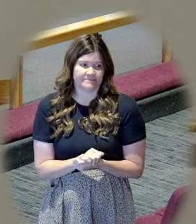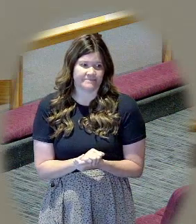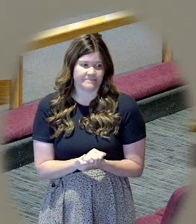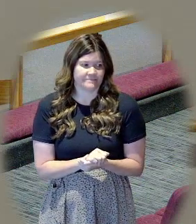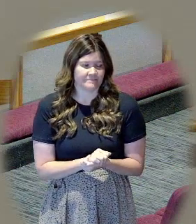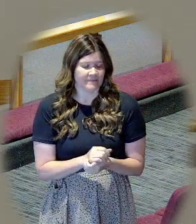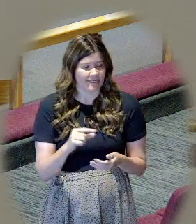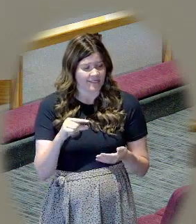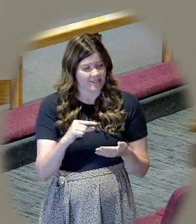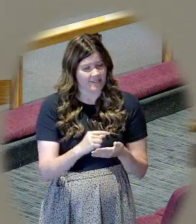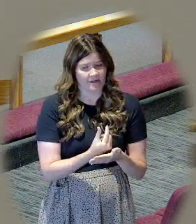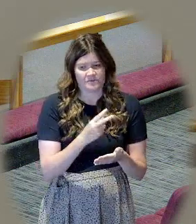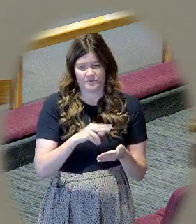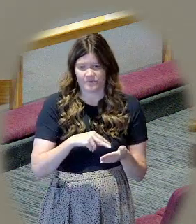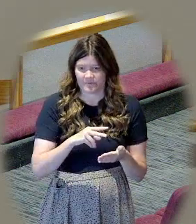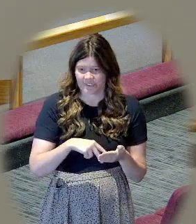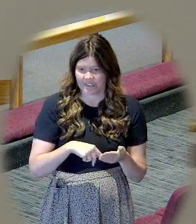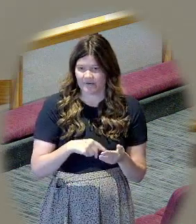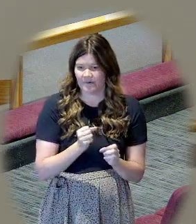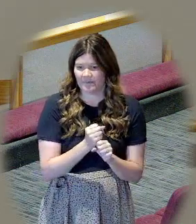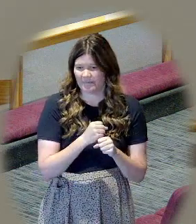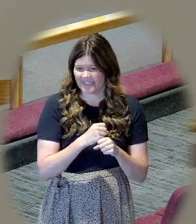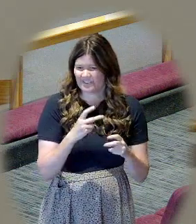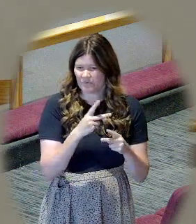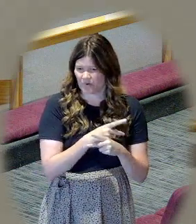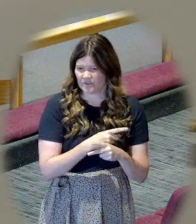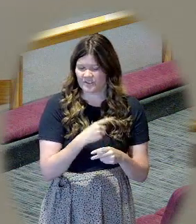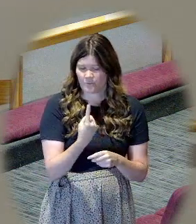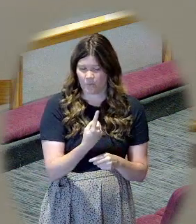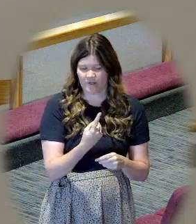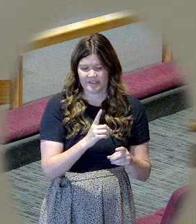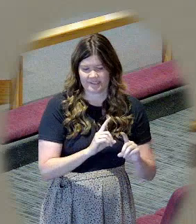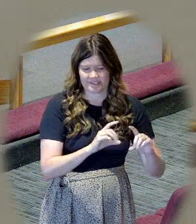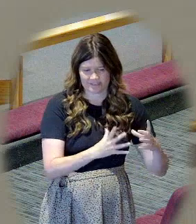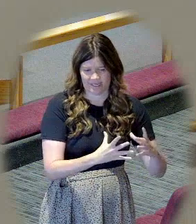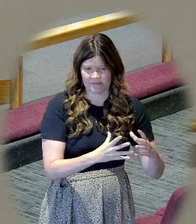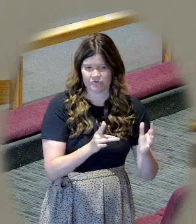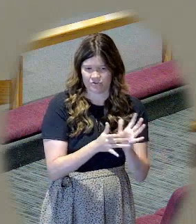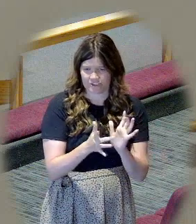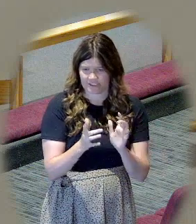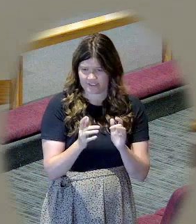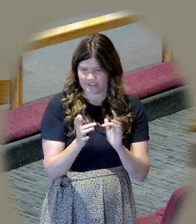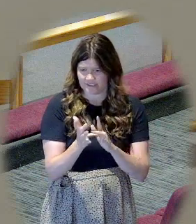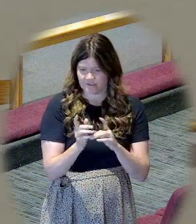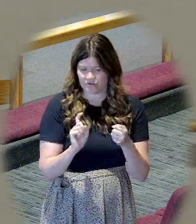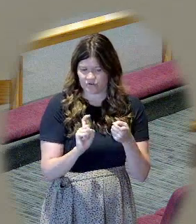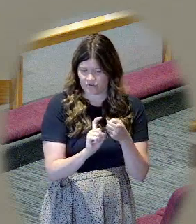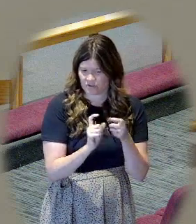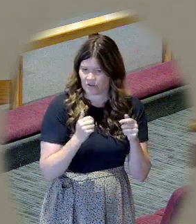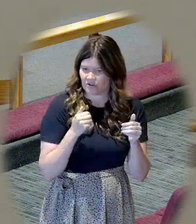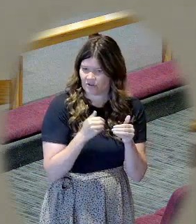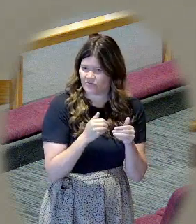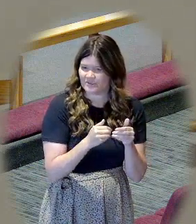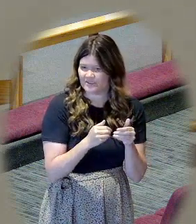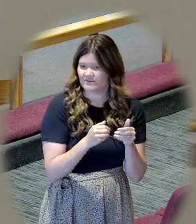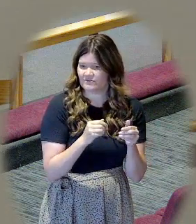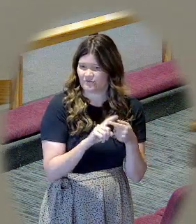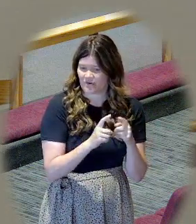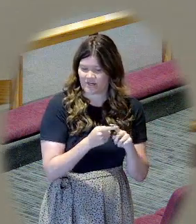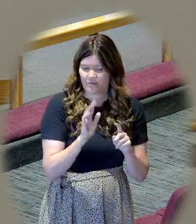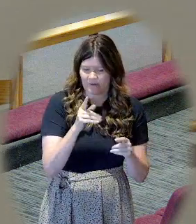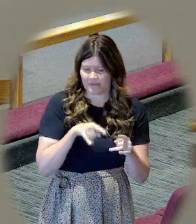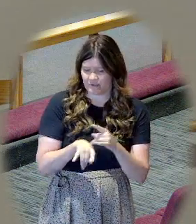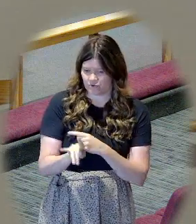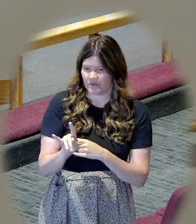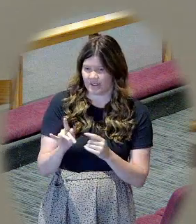And in the gospel text, what makes this even worse is that one of the disciples, Jesus' closest friends, was going to betray him unto death.